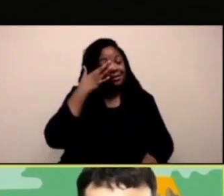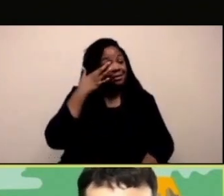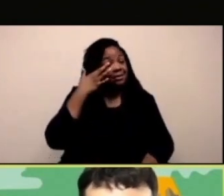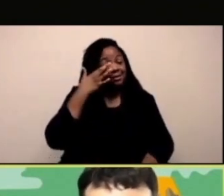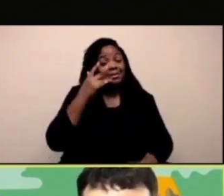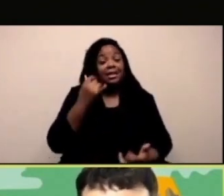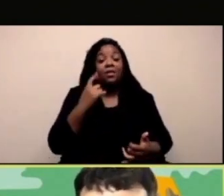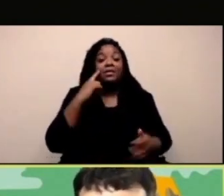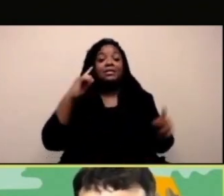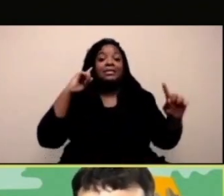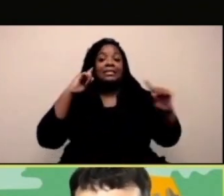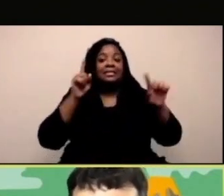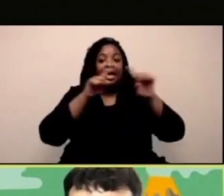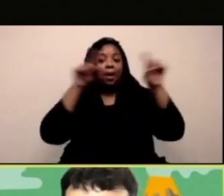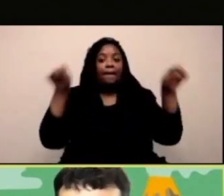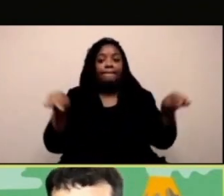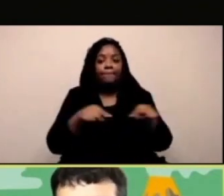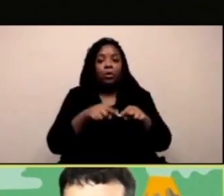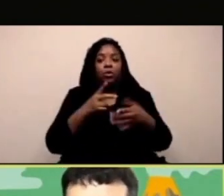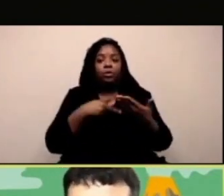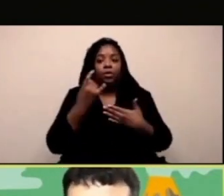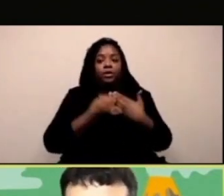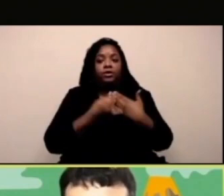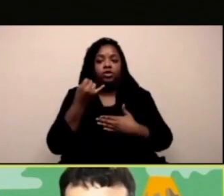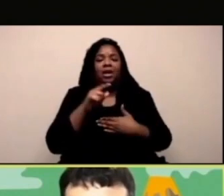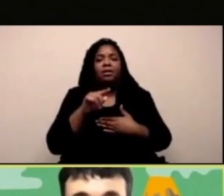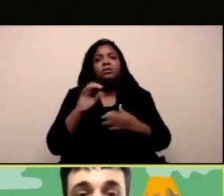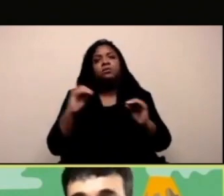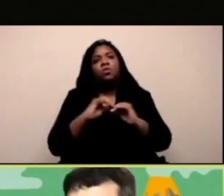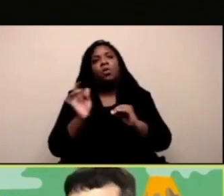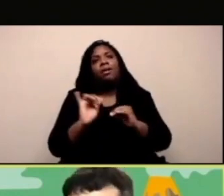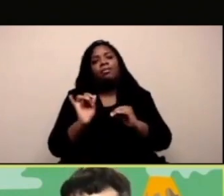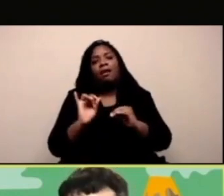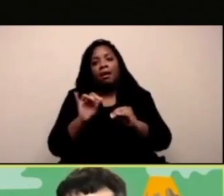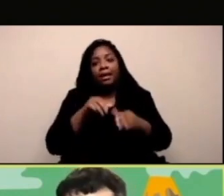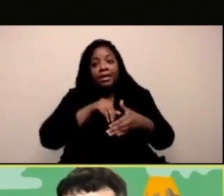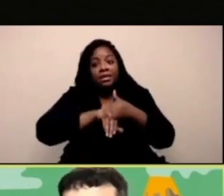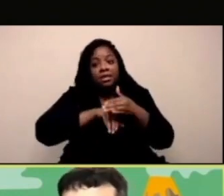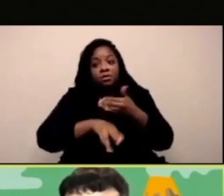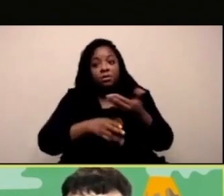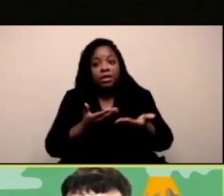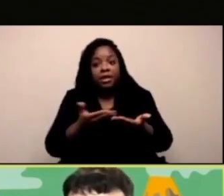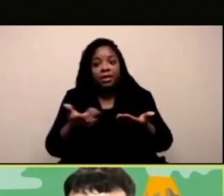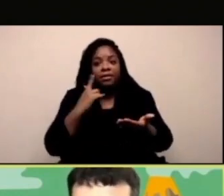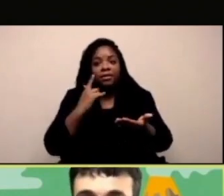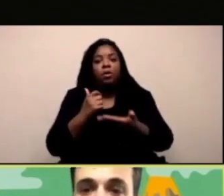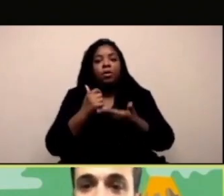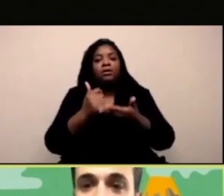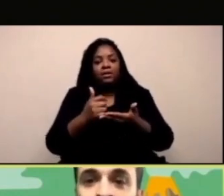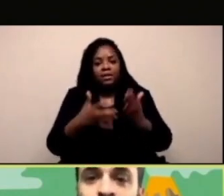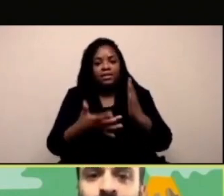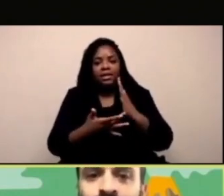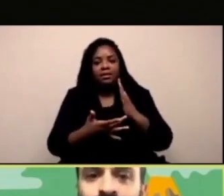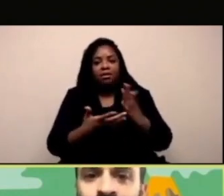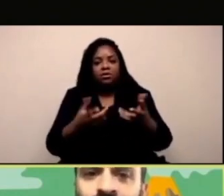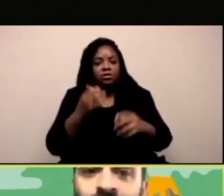soundboard project. So this is more like an accessibility or assistive technology